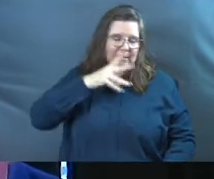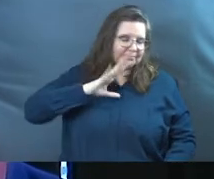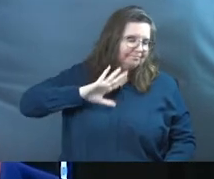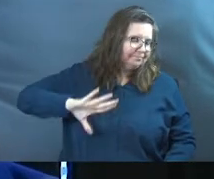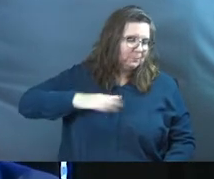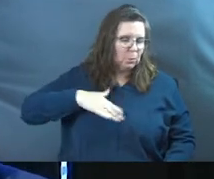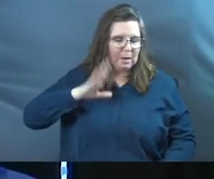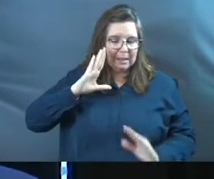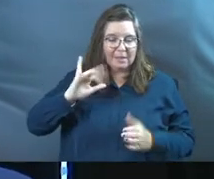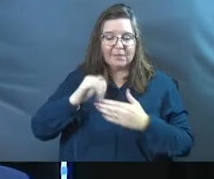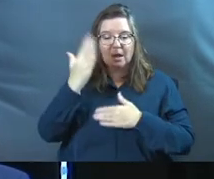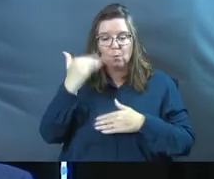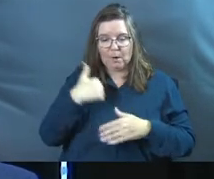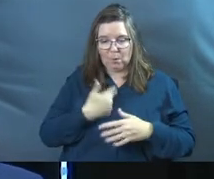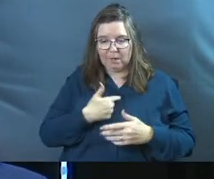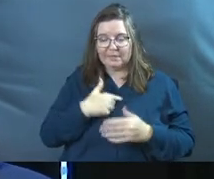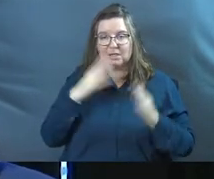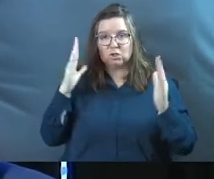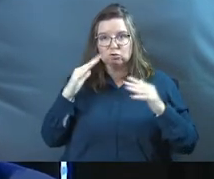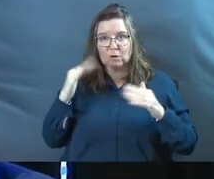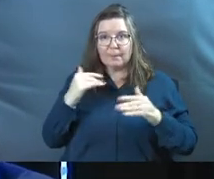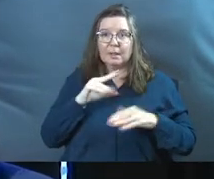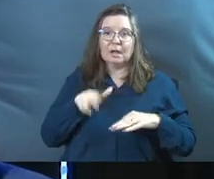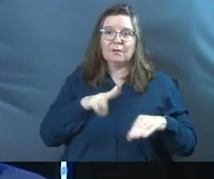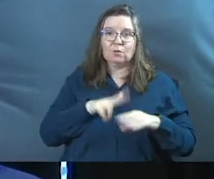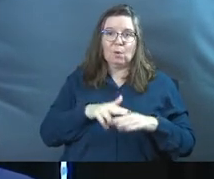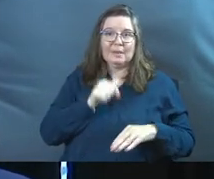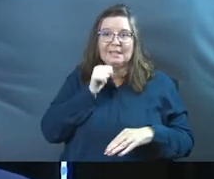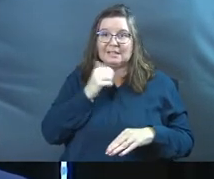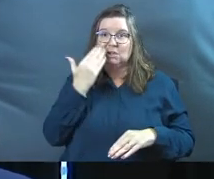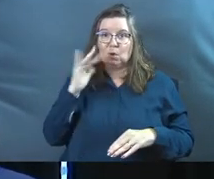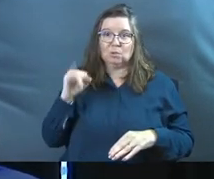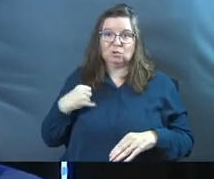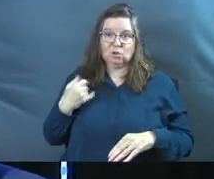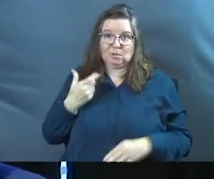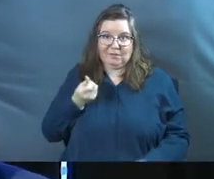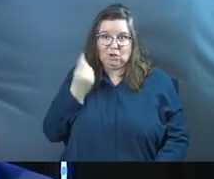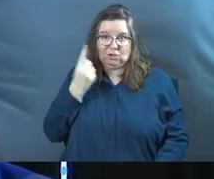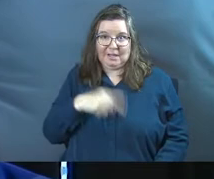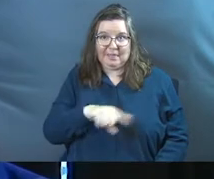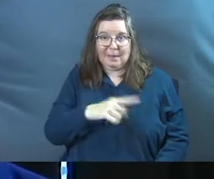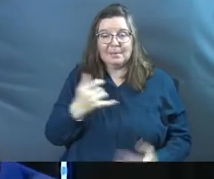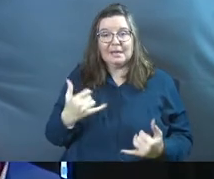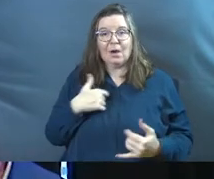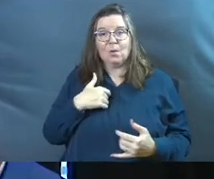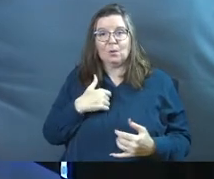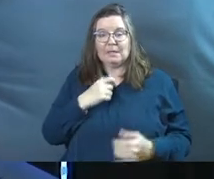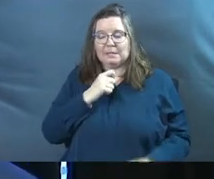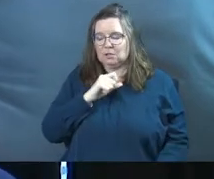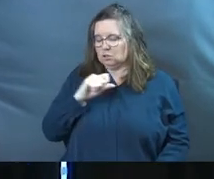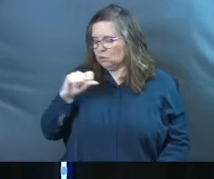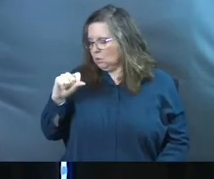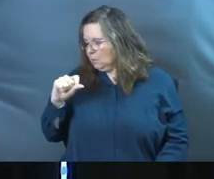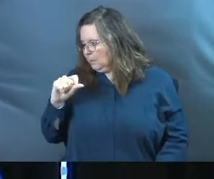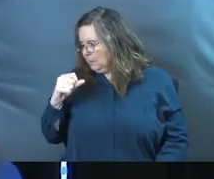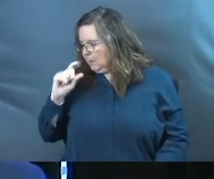wouldn't listen. That's why we're in this trouble. And of course, they didn't know that Joseph understood them. Now he turned away from them and he began to